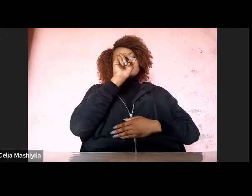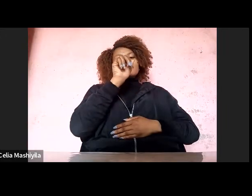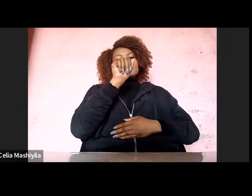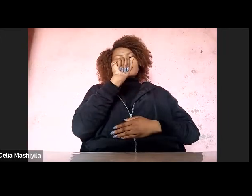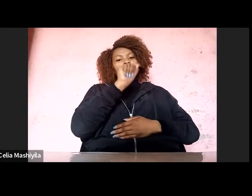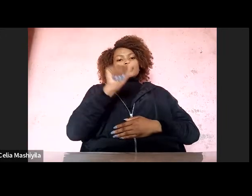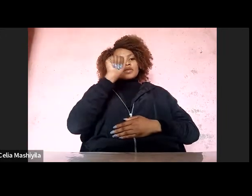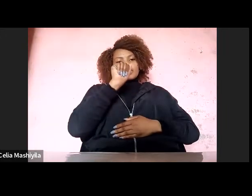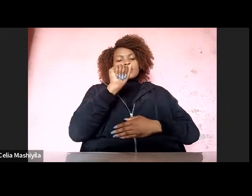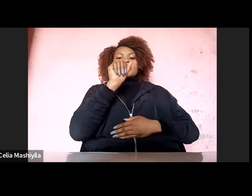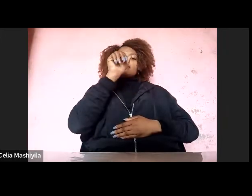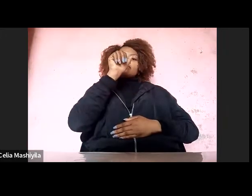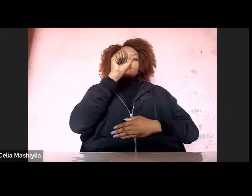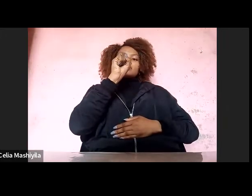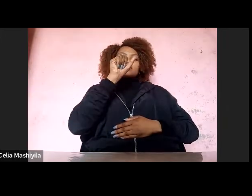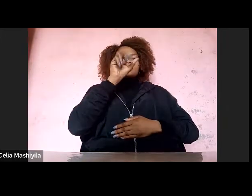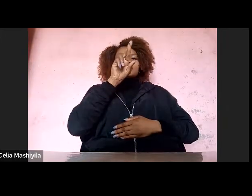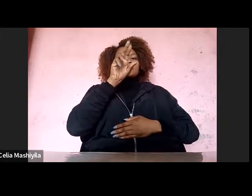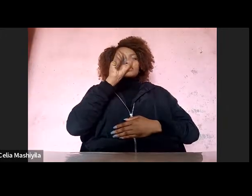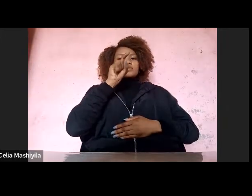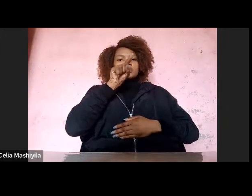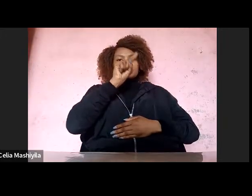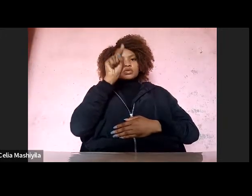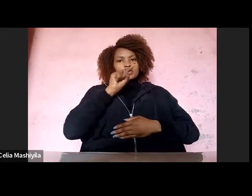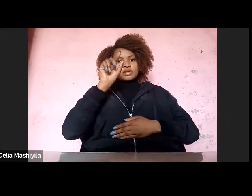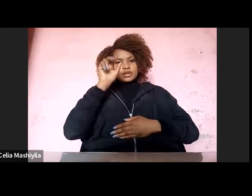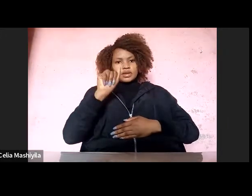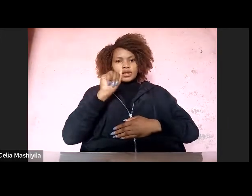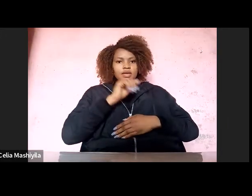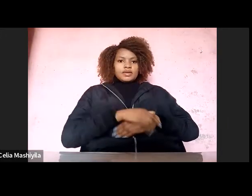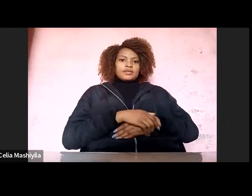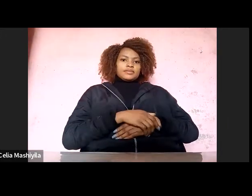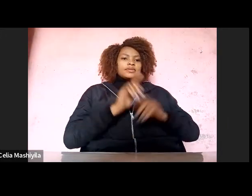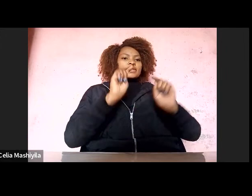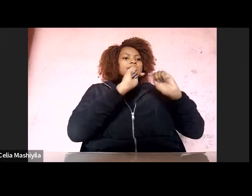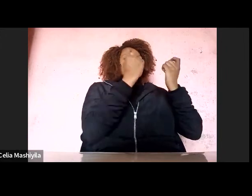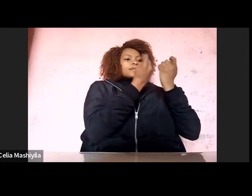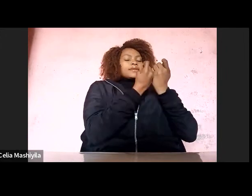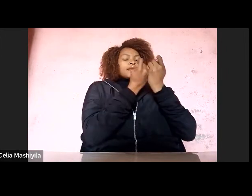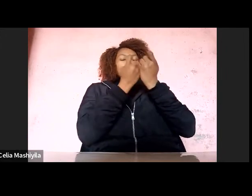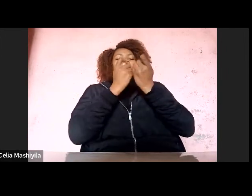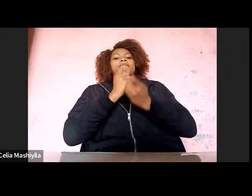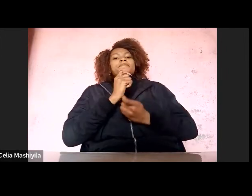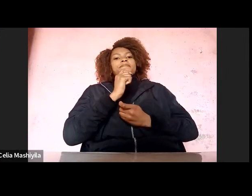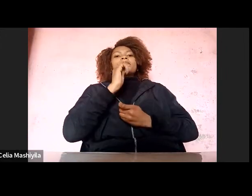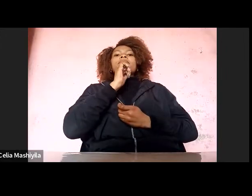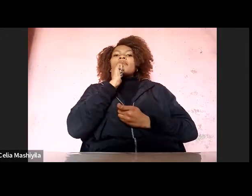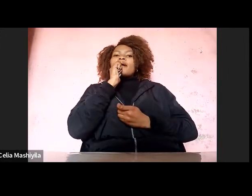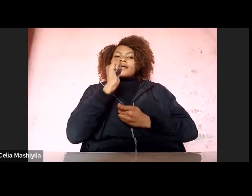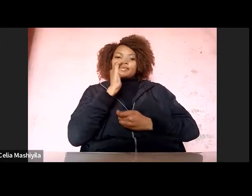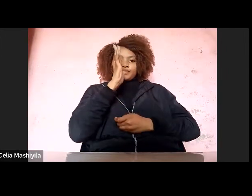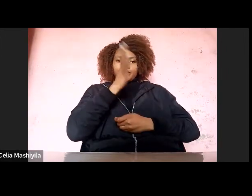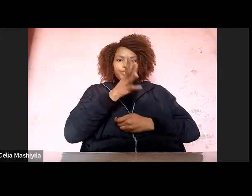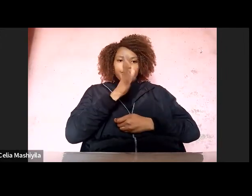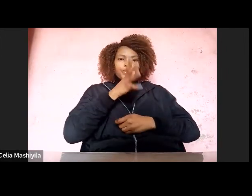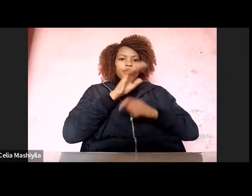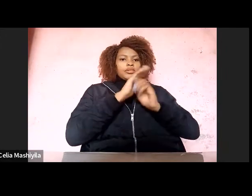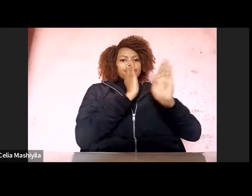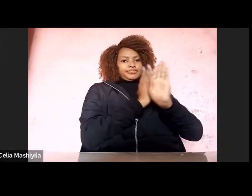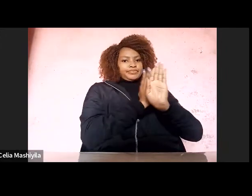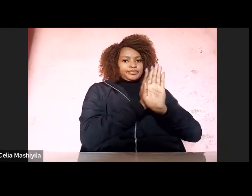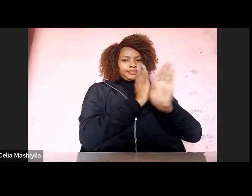questions@sars.gov.za. The team will then respond to your questions directly. If you experience an interruption due to load